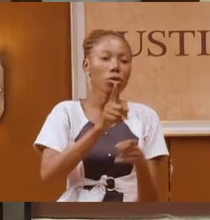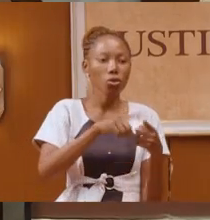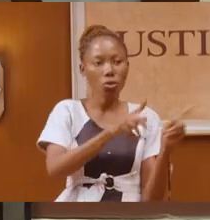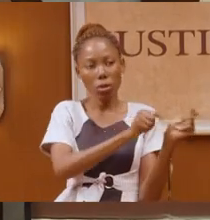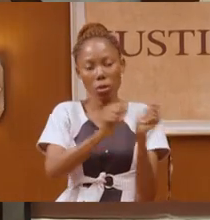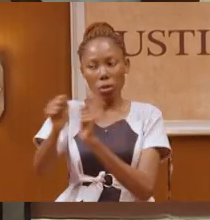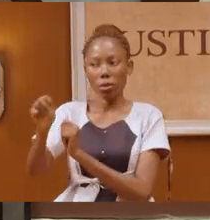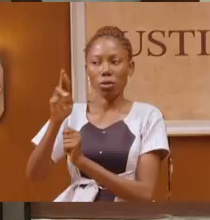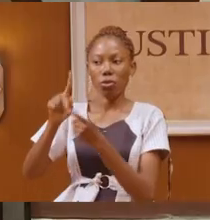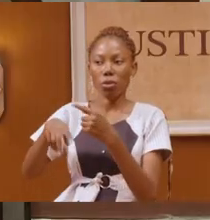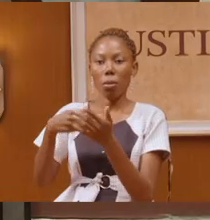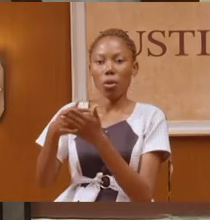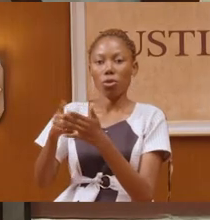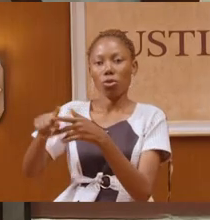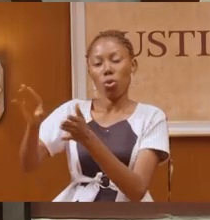money to your personal accounts